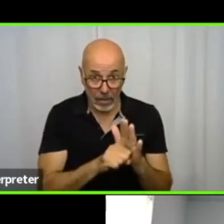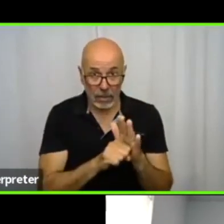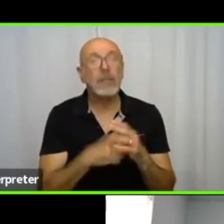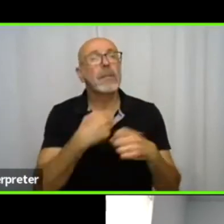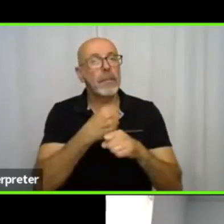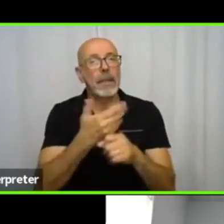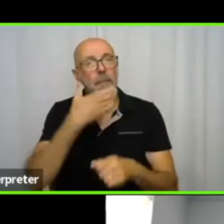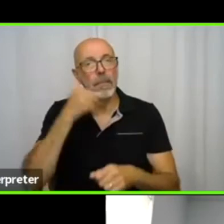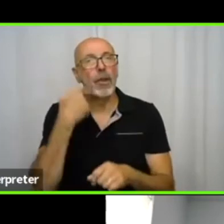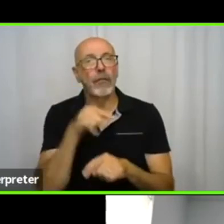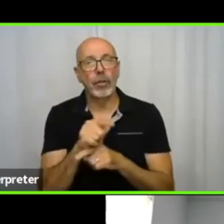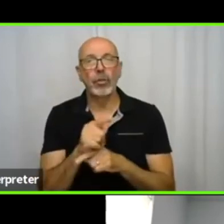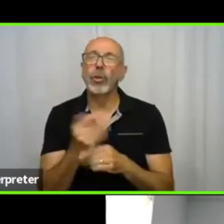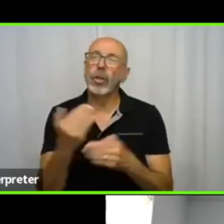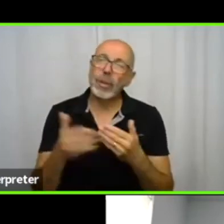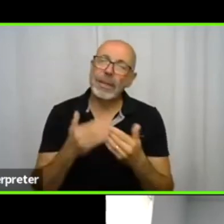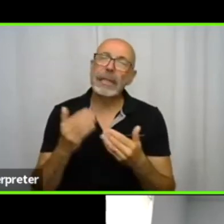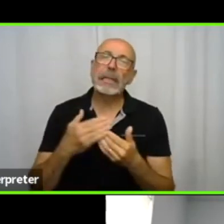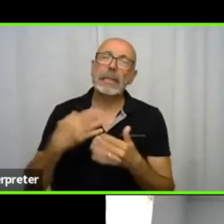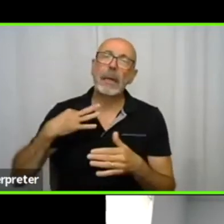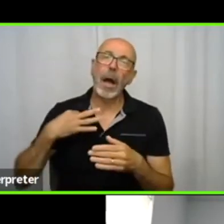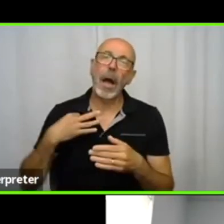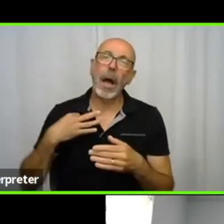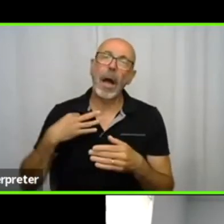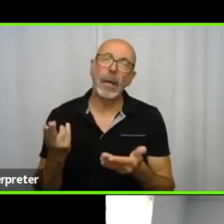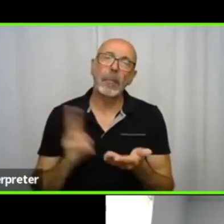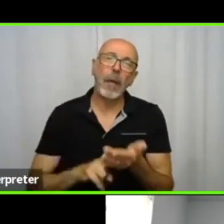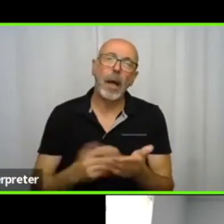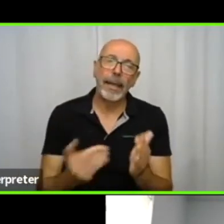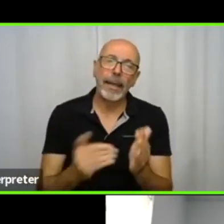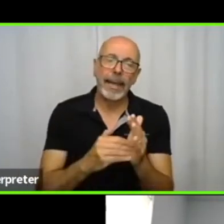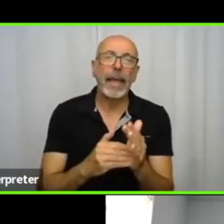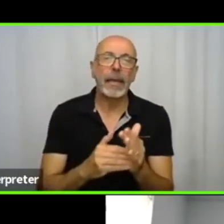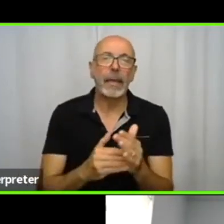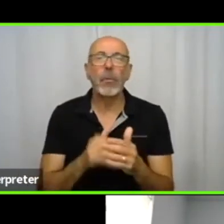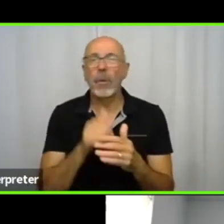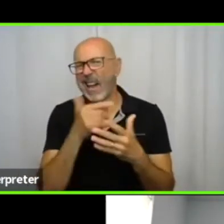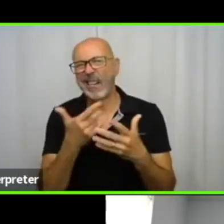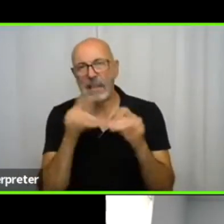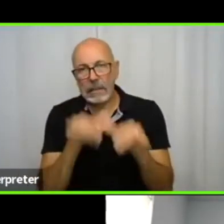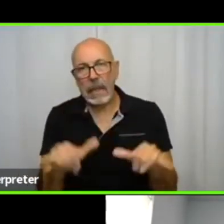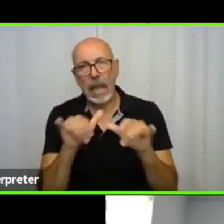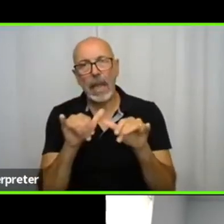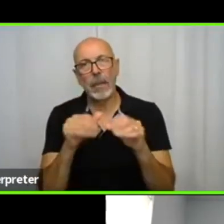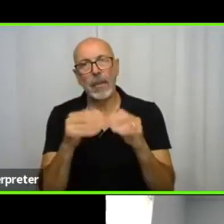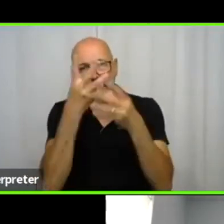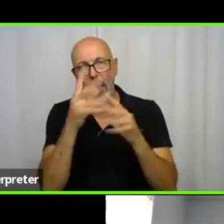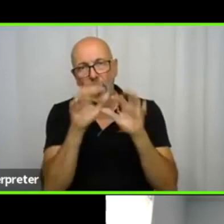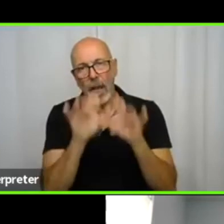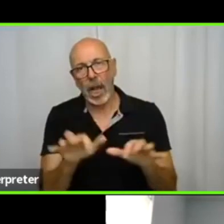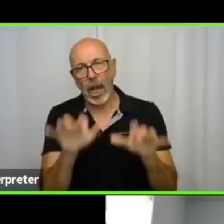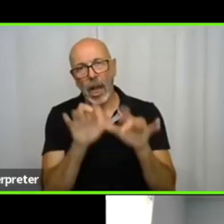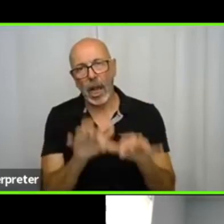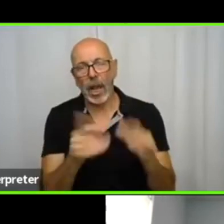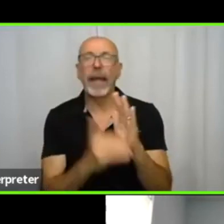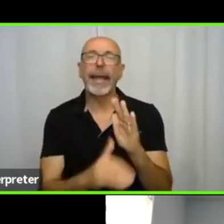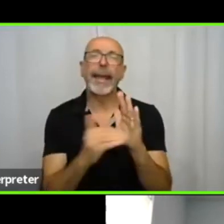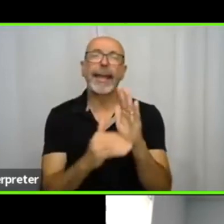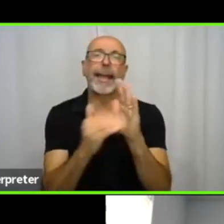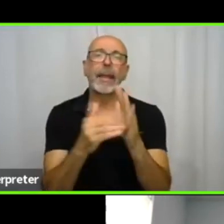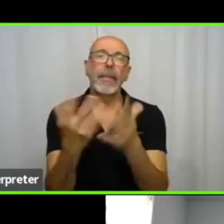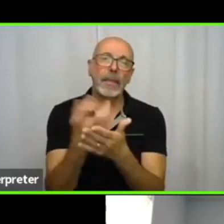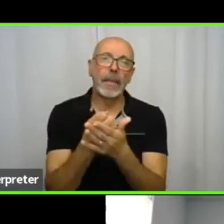easily apply and reapply with not a lot of the same information over and over again that they've